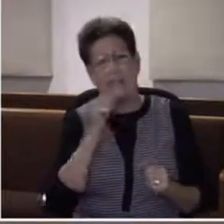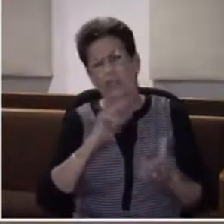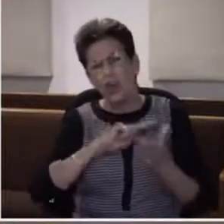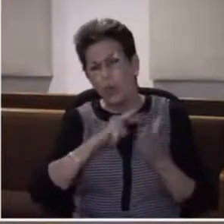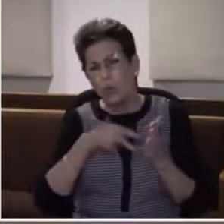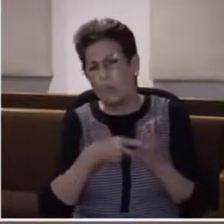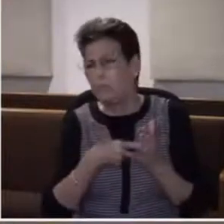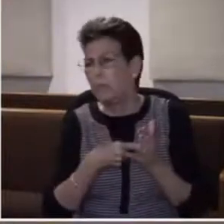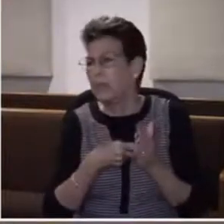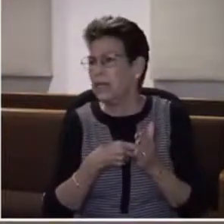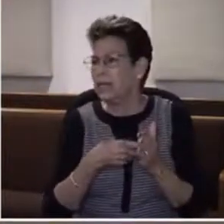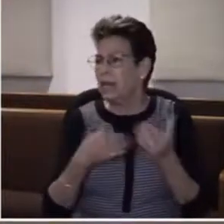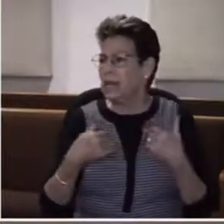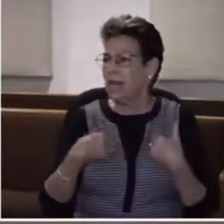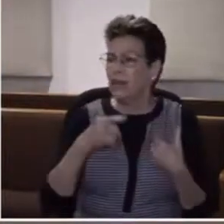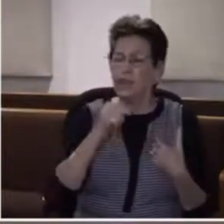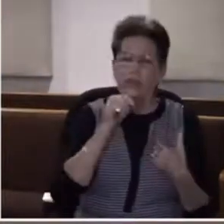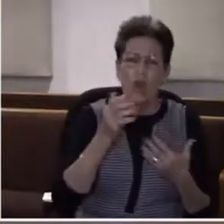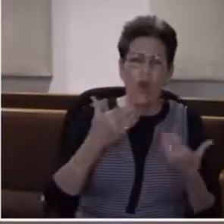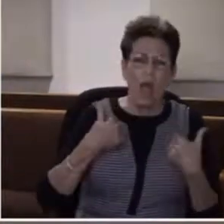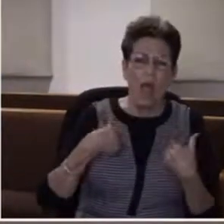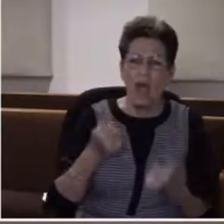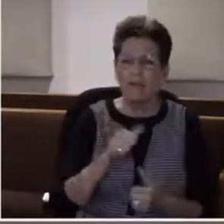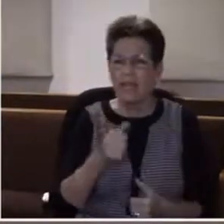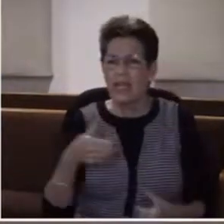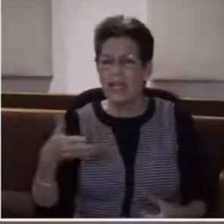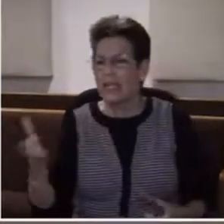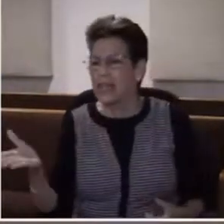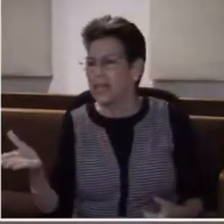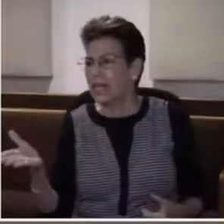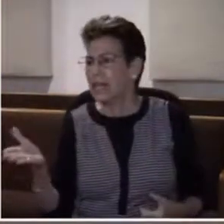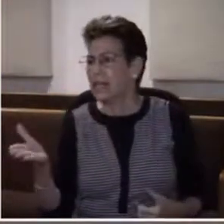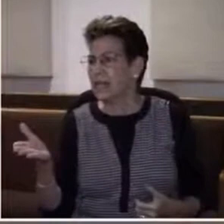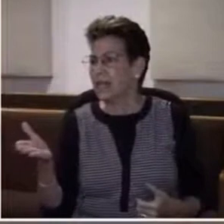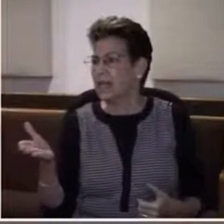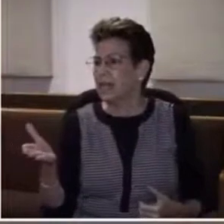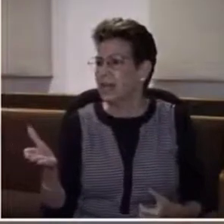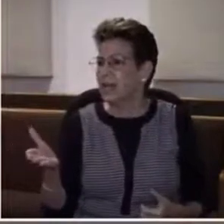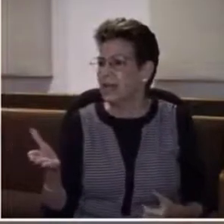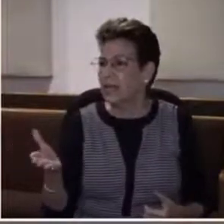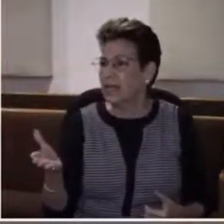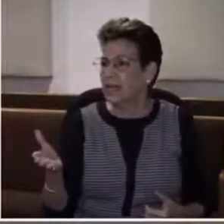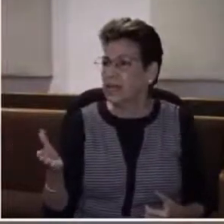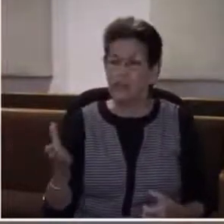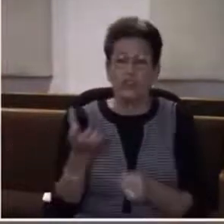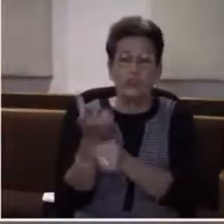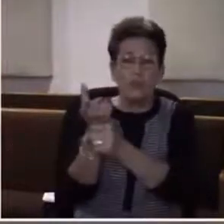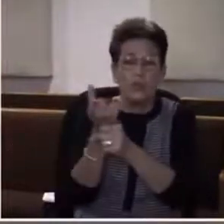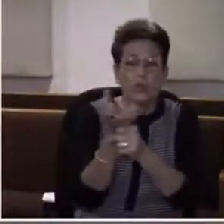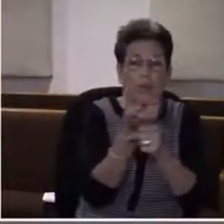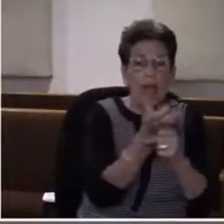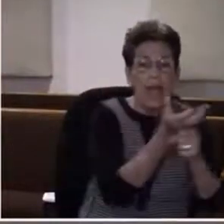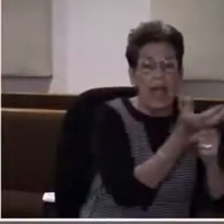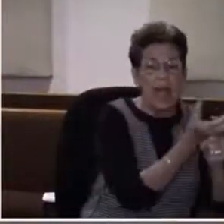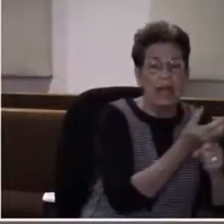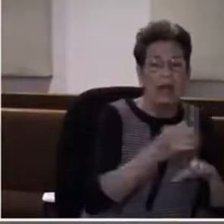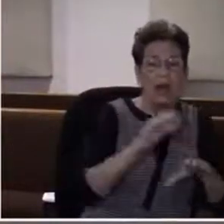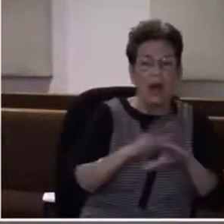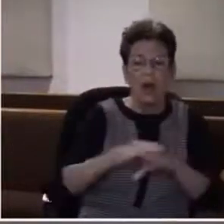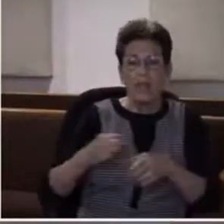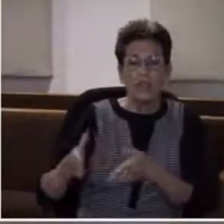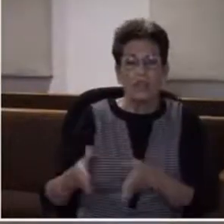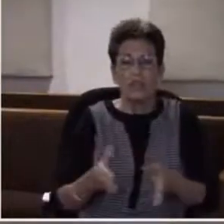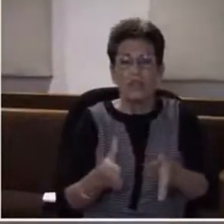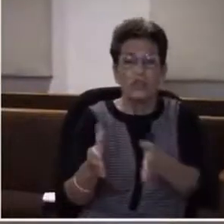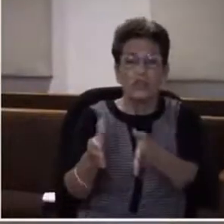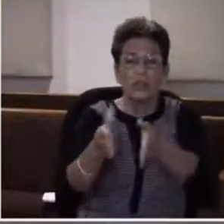don't have anything. I don't mean poverty to where you beg on the side of the street.